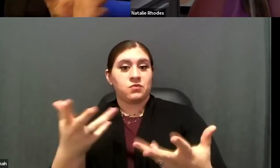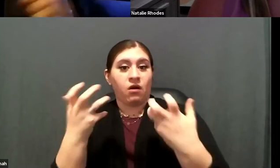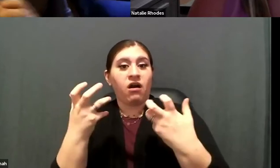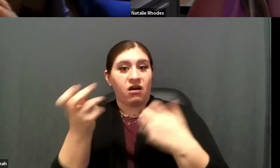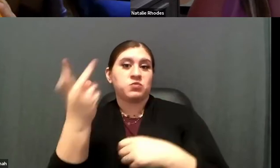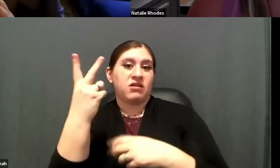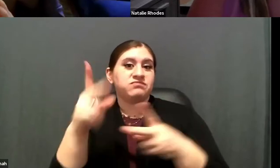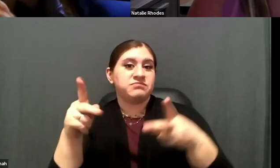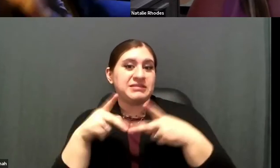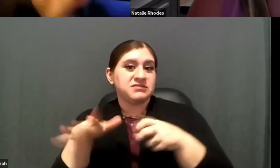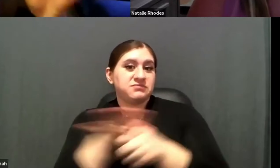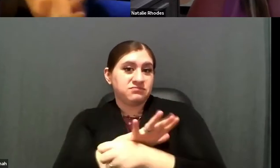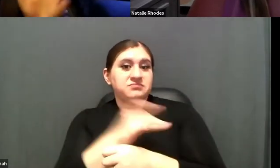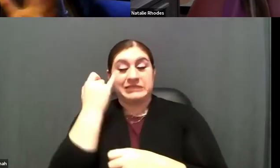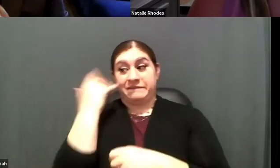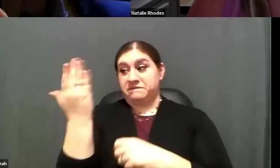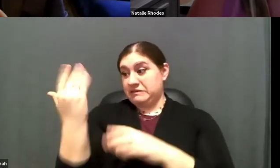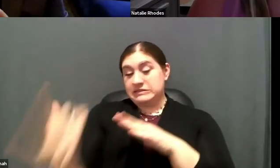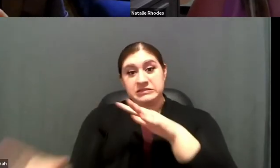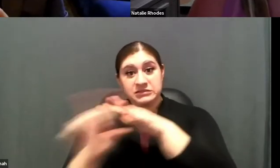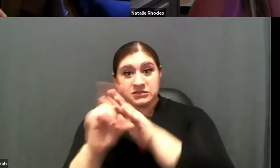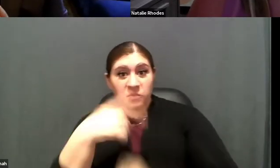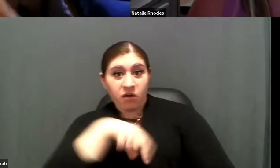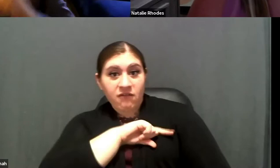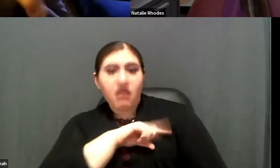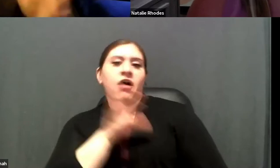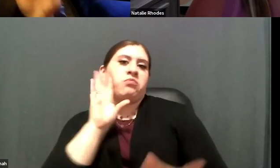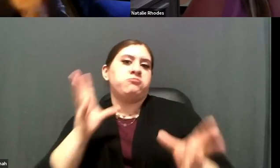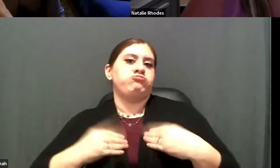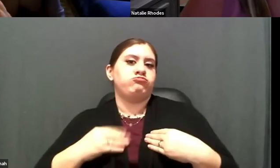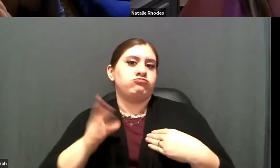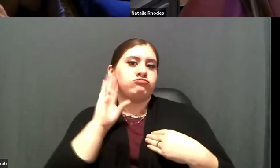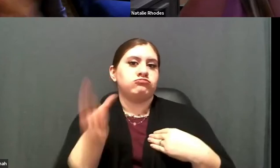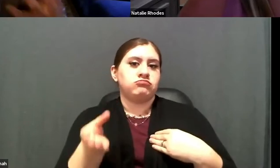spots. You know what? If 15 people come in and say, hey,